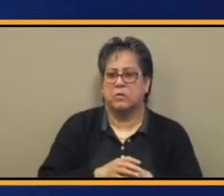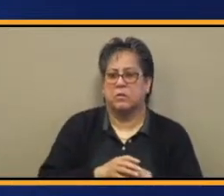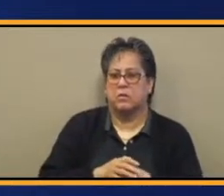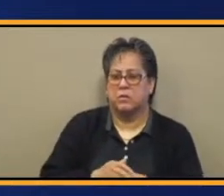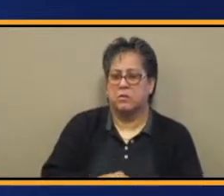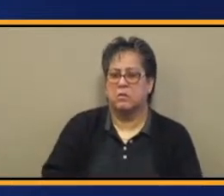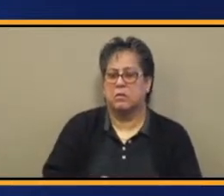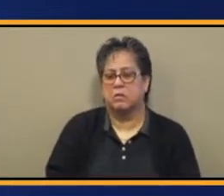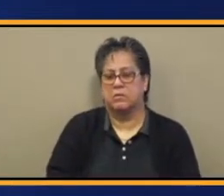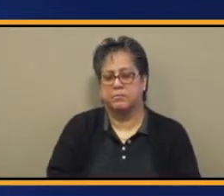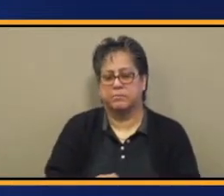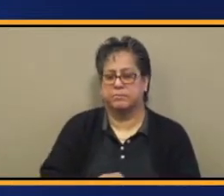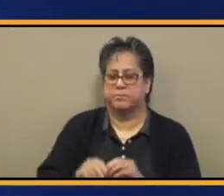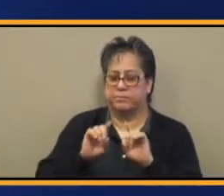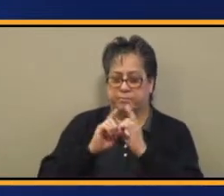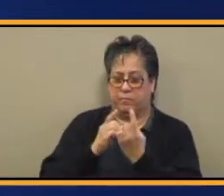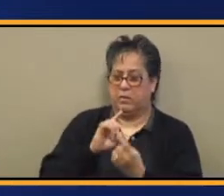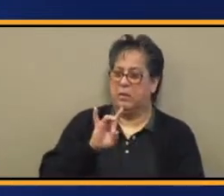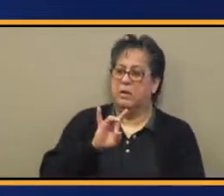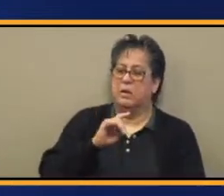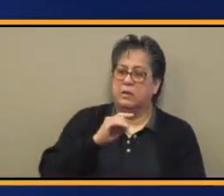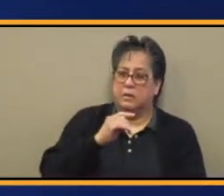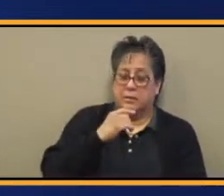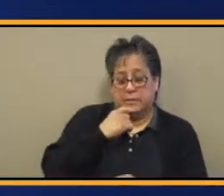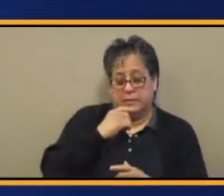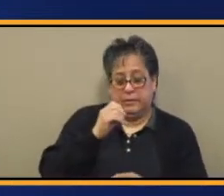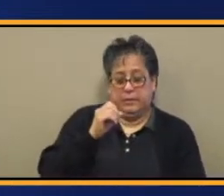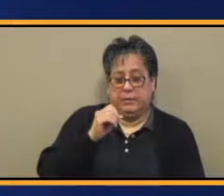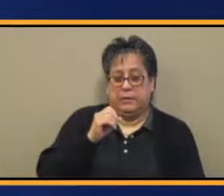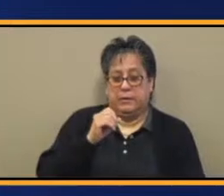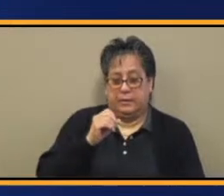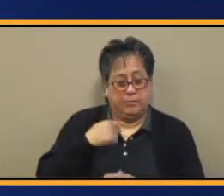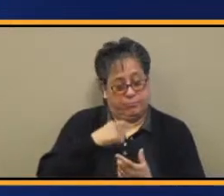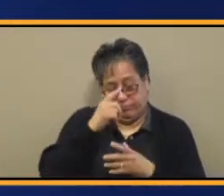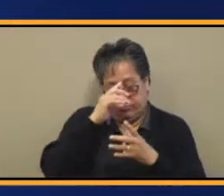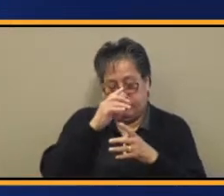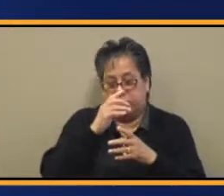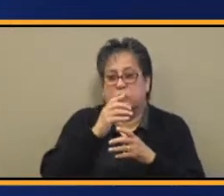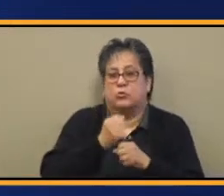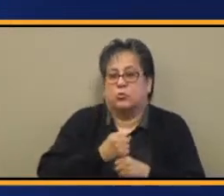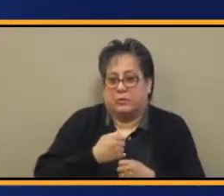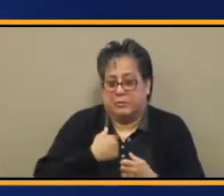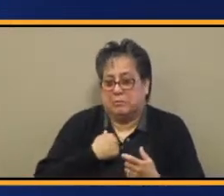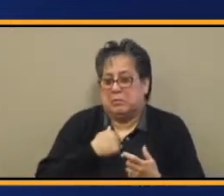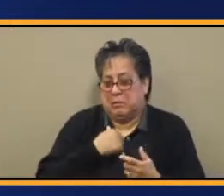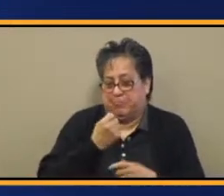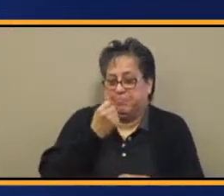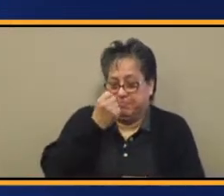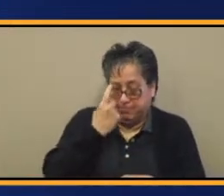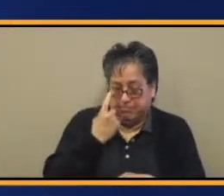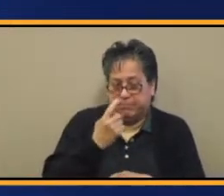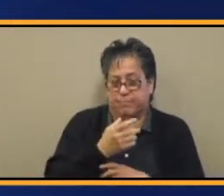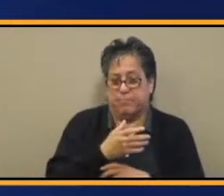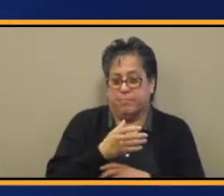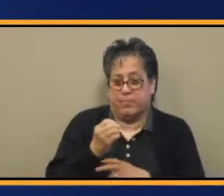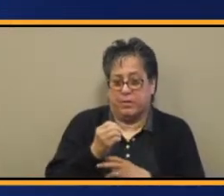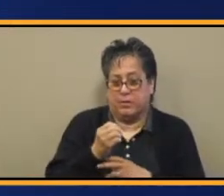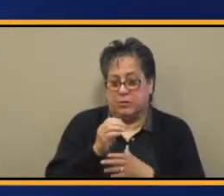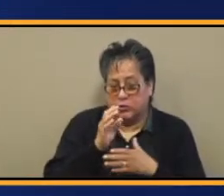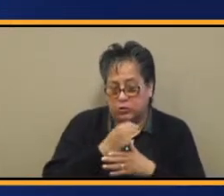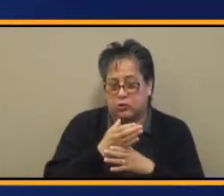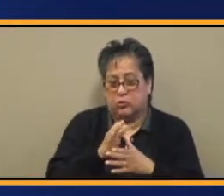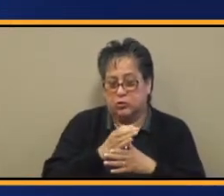Okay. Again, it's I trust me, understand and